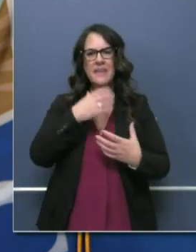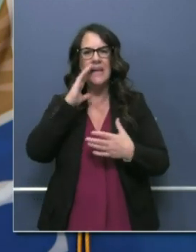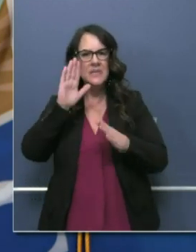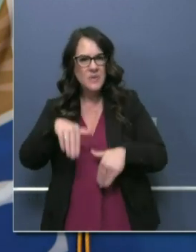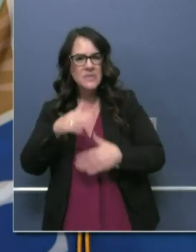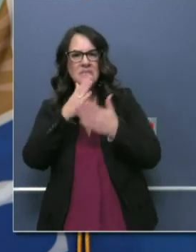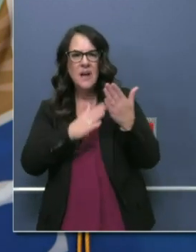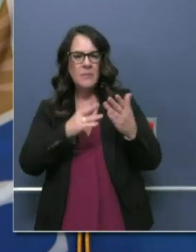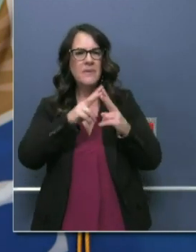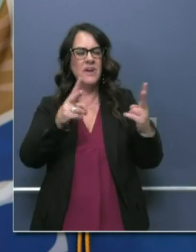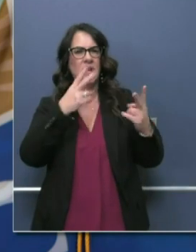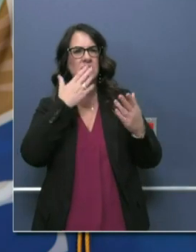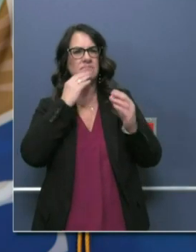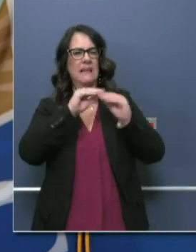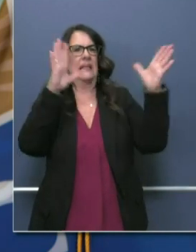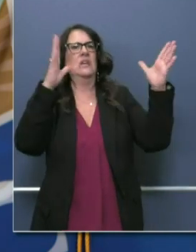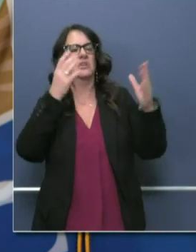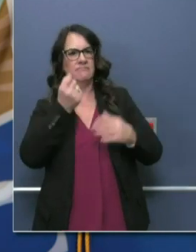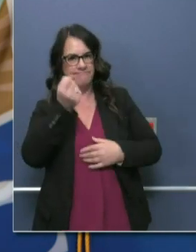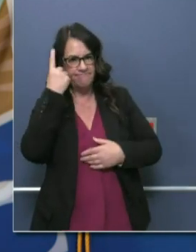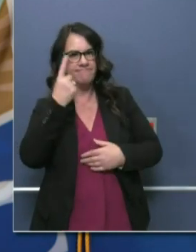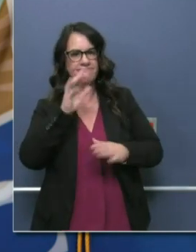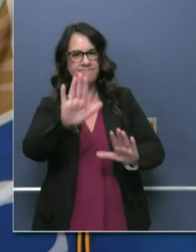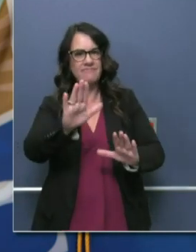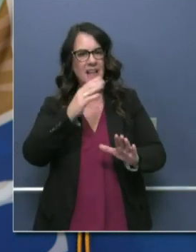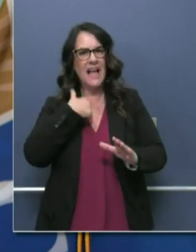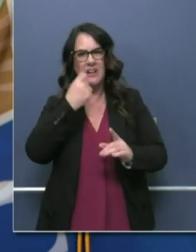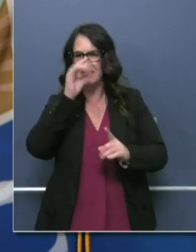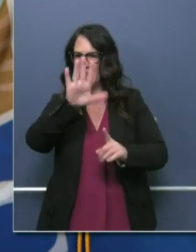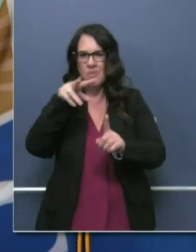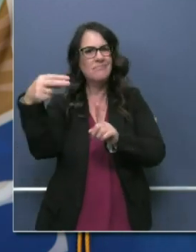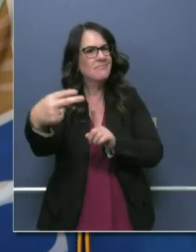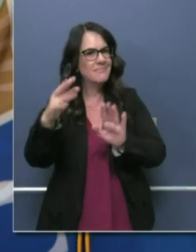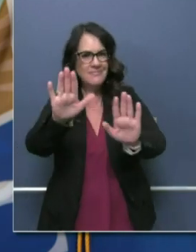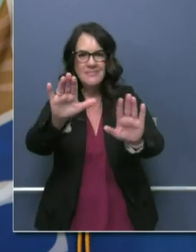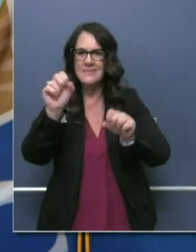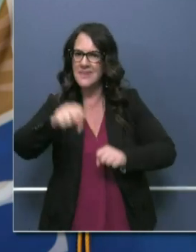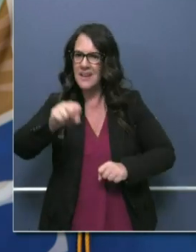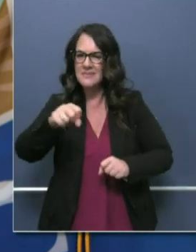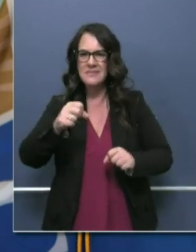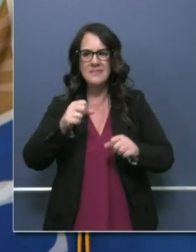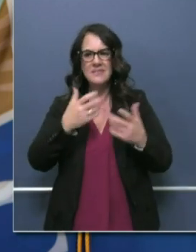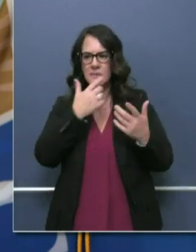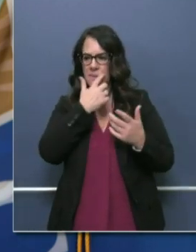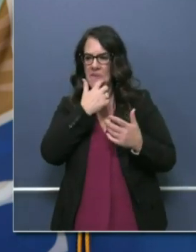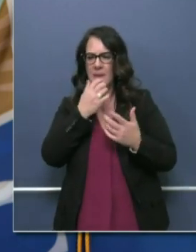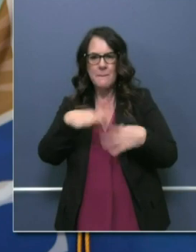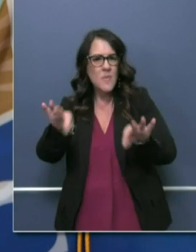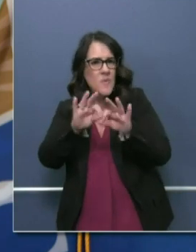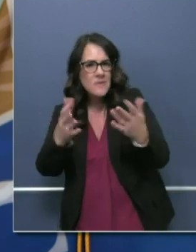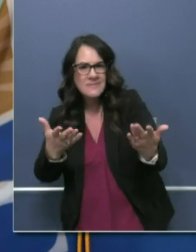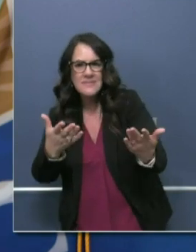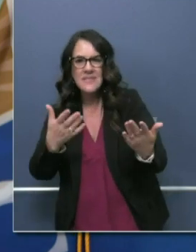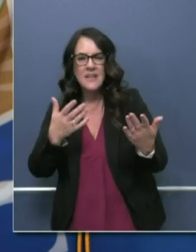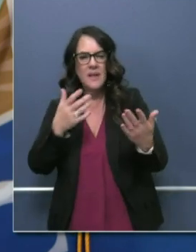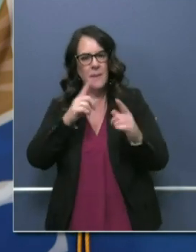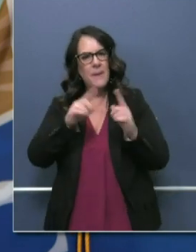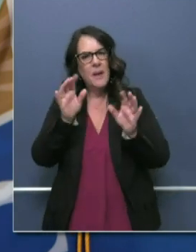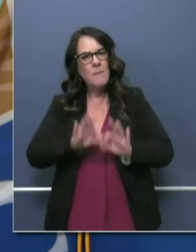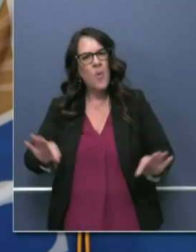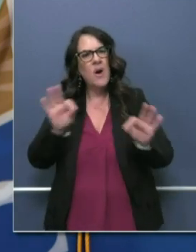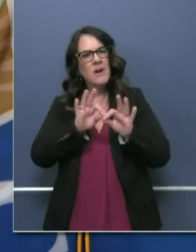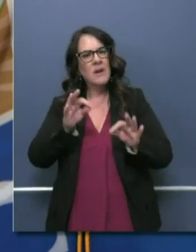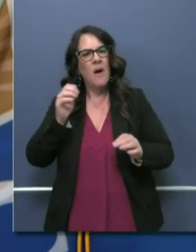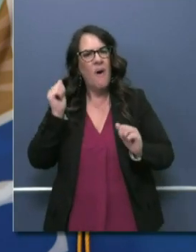pointed than others, but I understand where that comes from. And all I ask, again, is we conduct ourselves, do so to the extent we